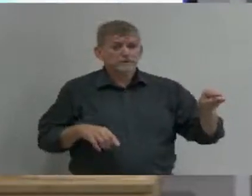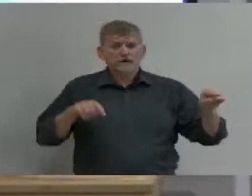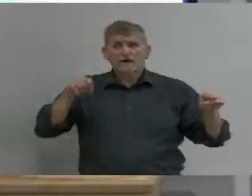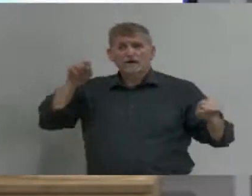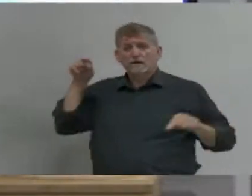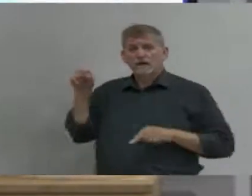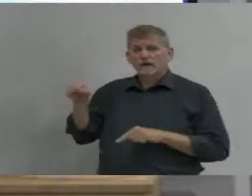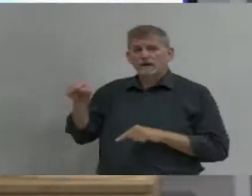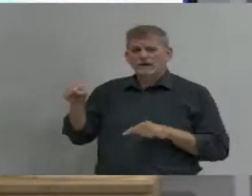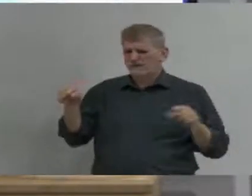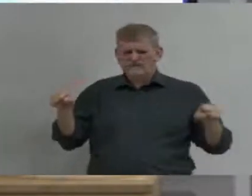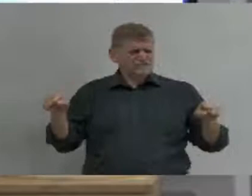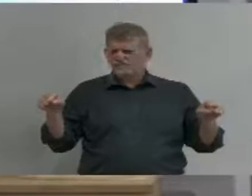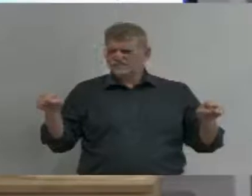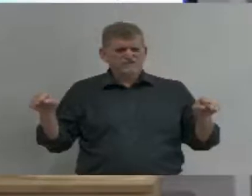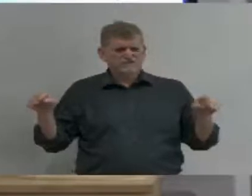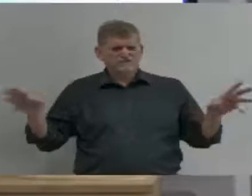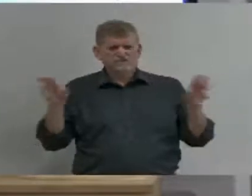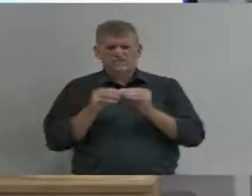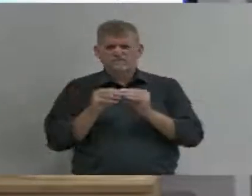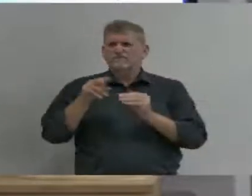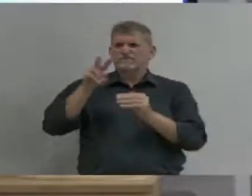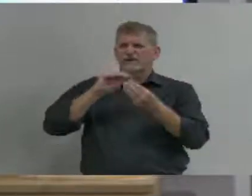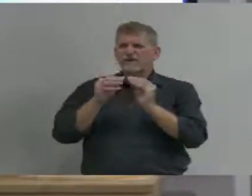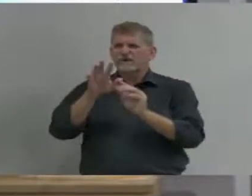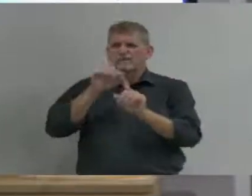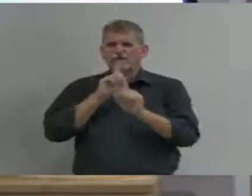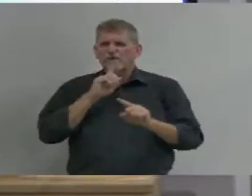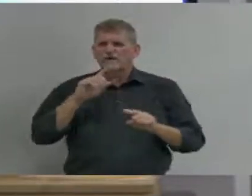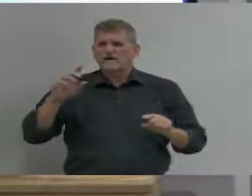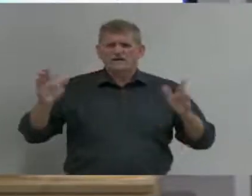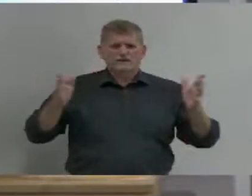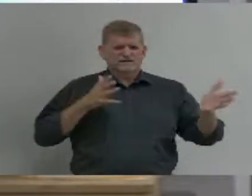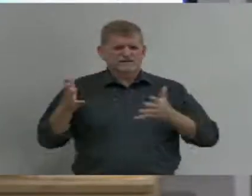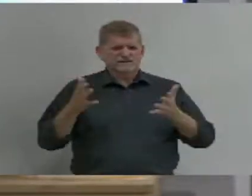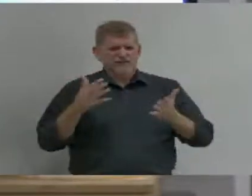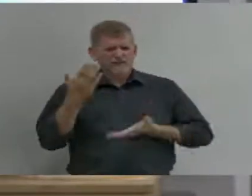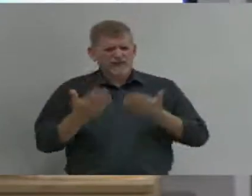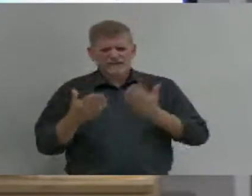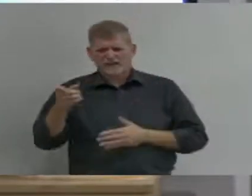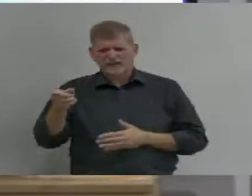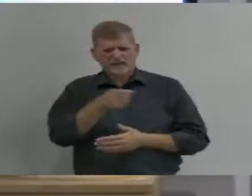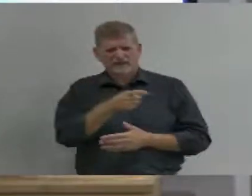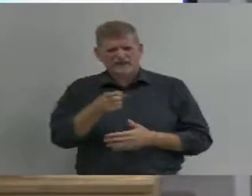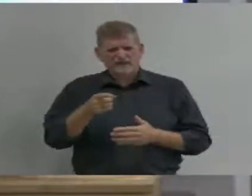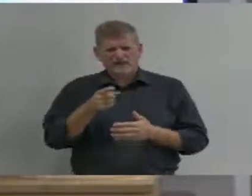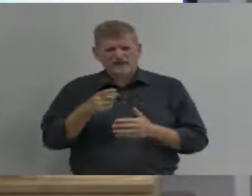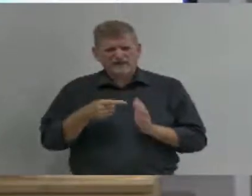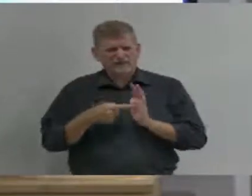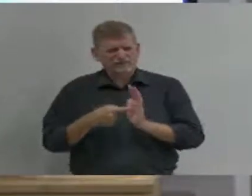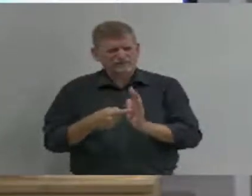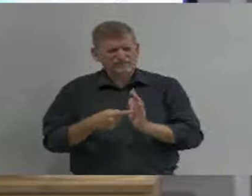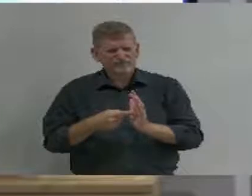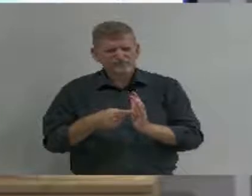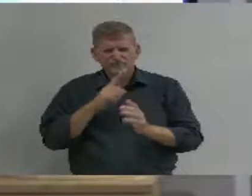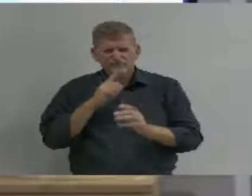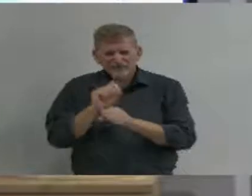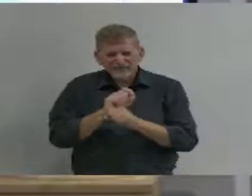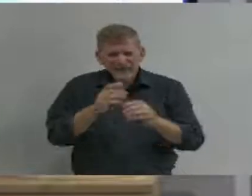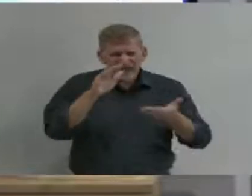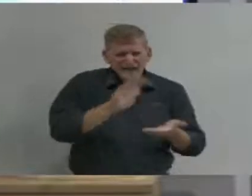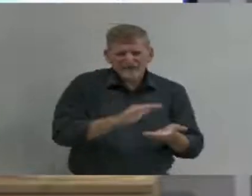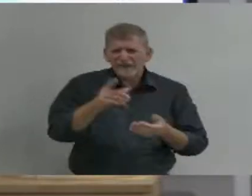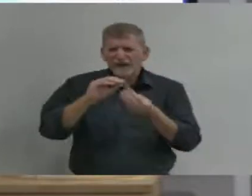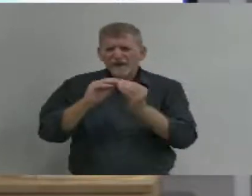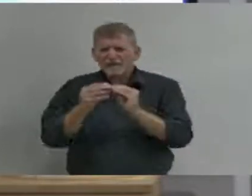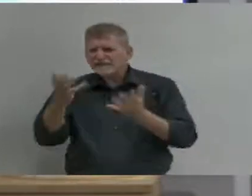there considered the denominator is a lot larger? There's more people when you add the students in? Or do we just simply take the number of cases at Purdue